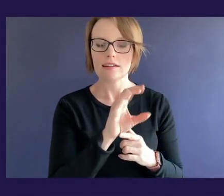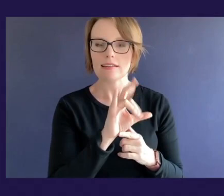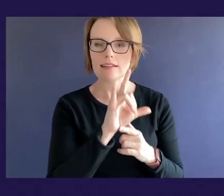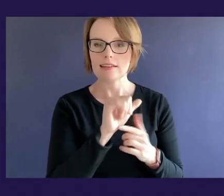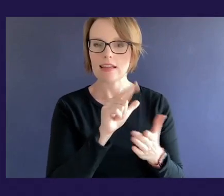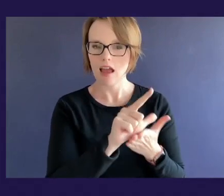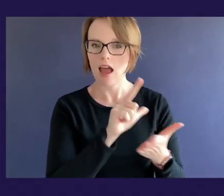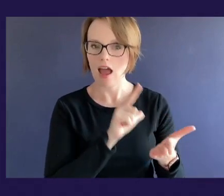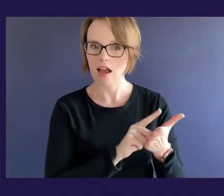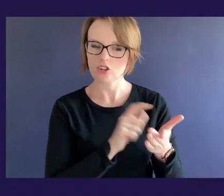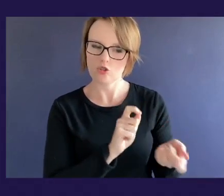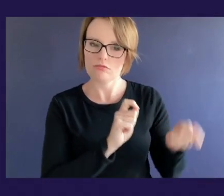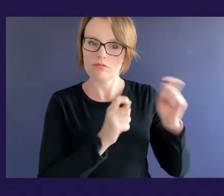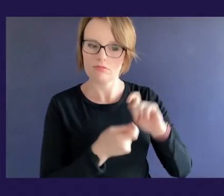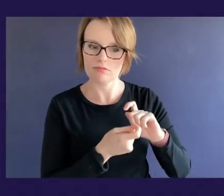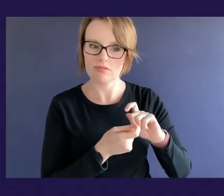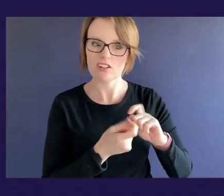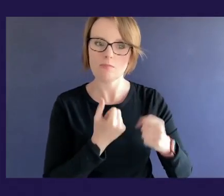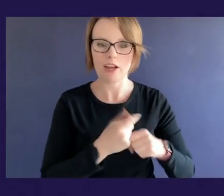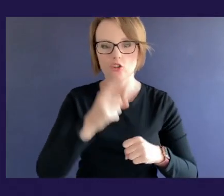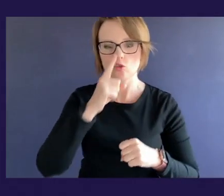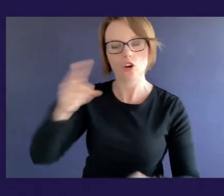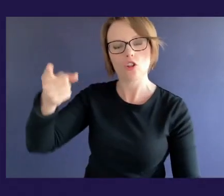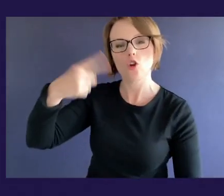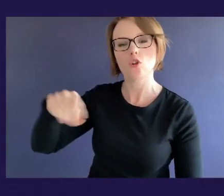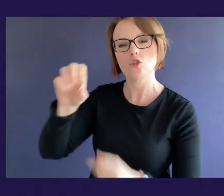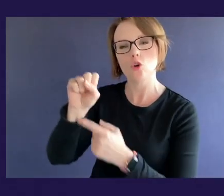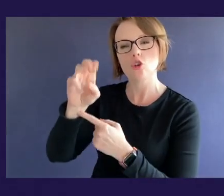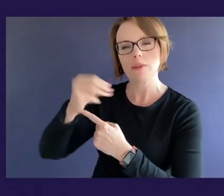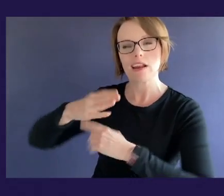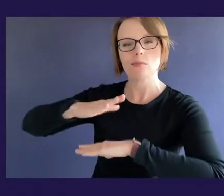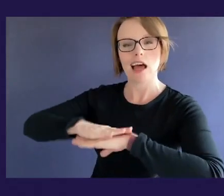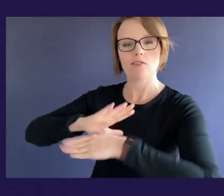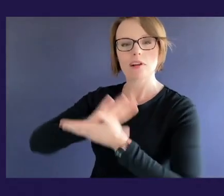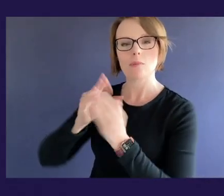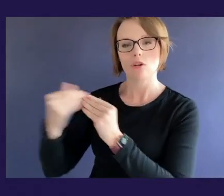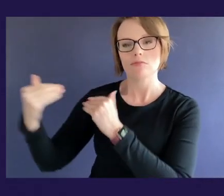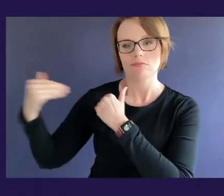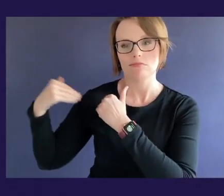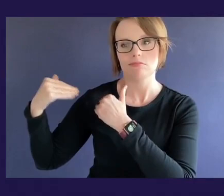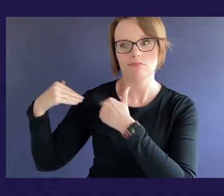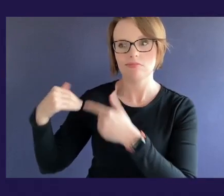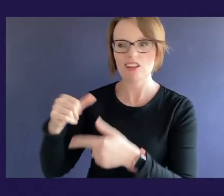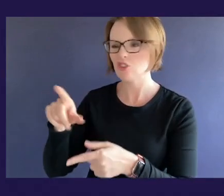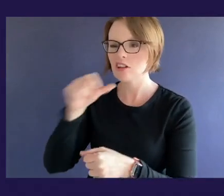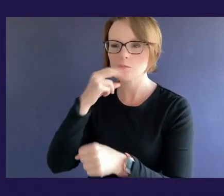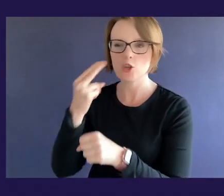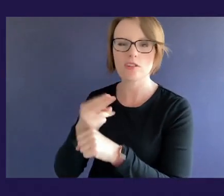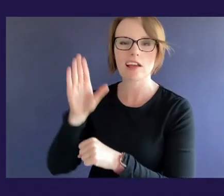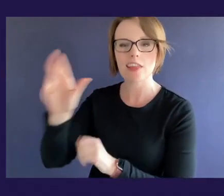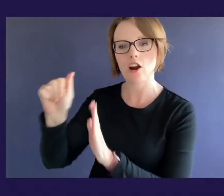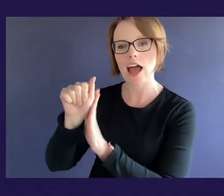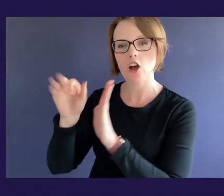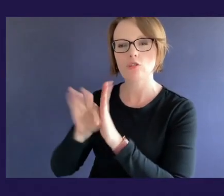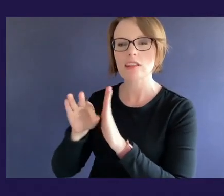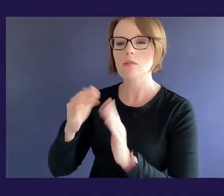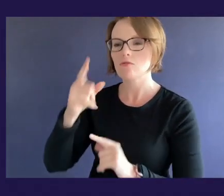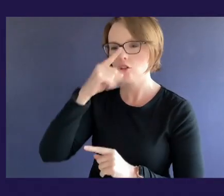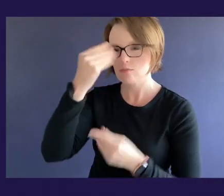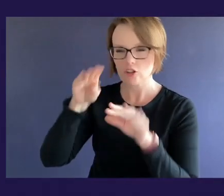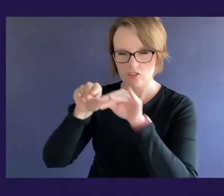social media platforms liable for using their algorithms to spread false information during public health